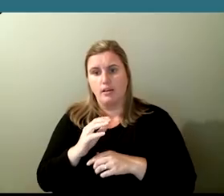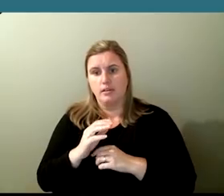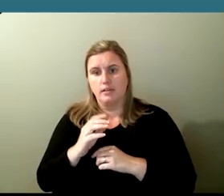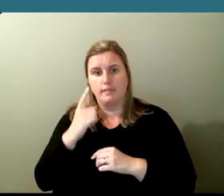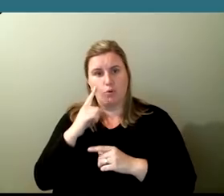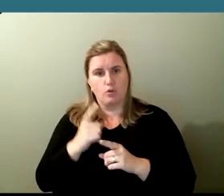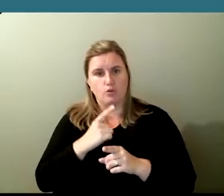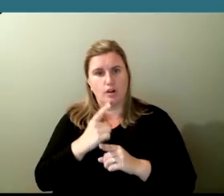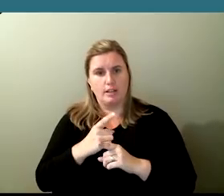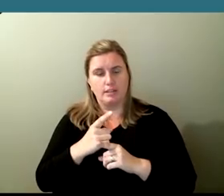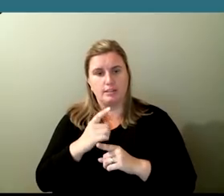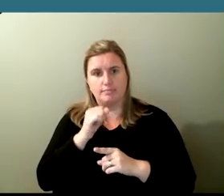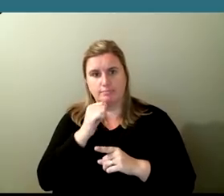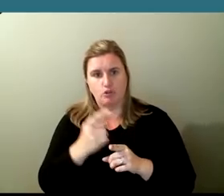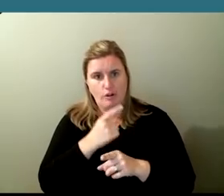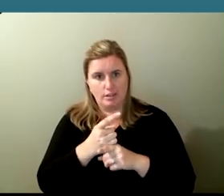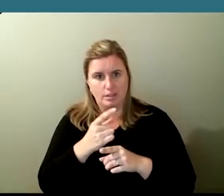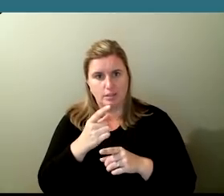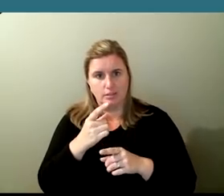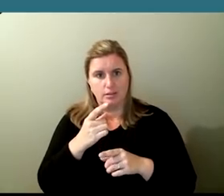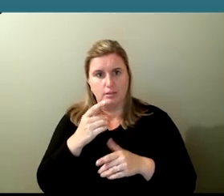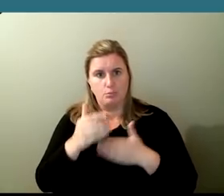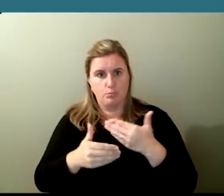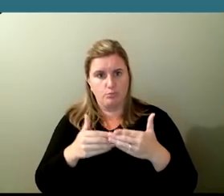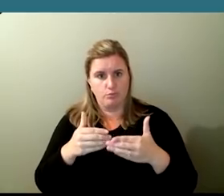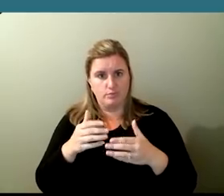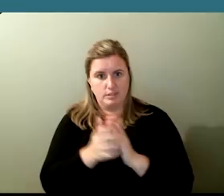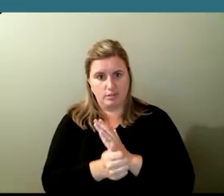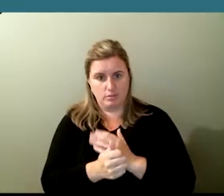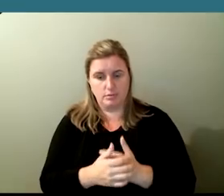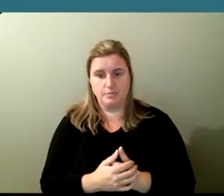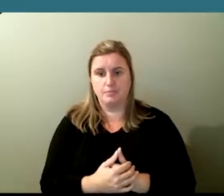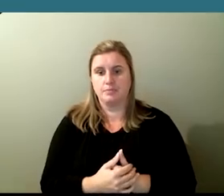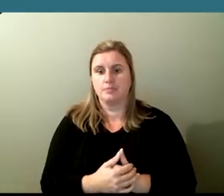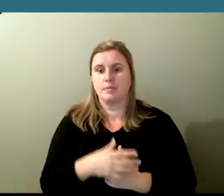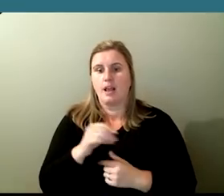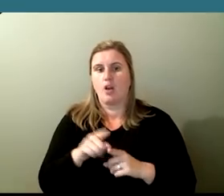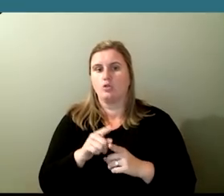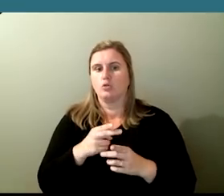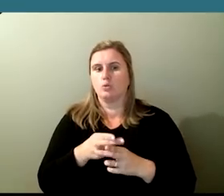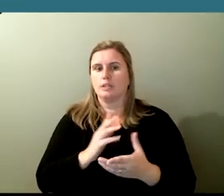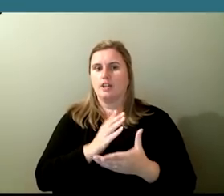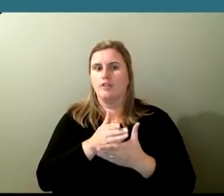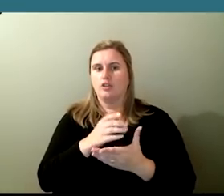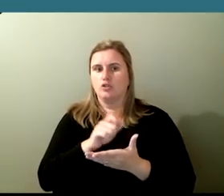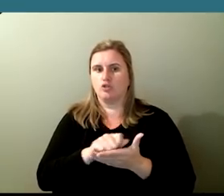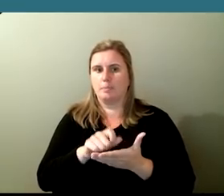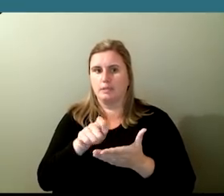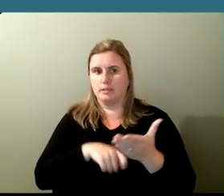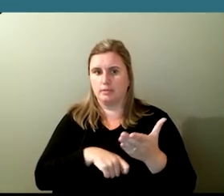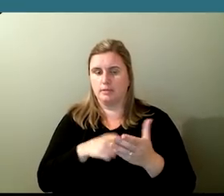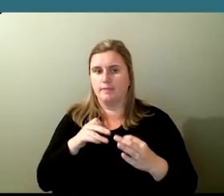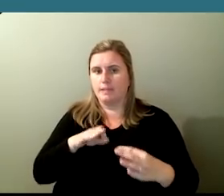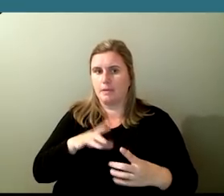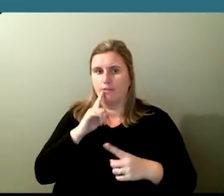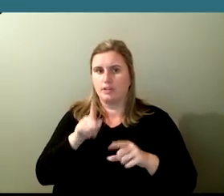incorrectly performed skills within sequences. And in this specific case, we also use an intervention script. So we use scripted feedback for the